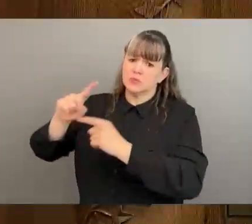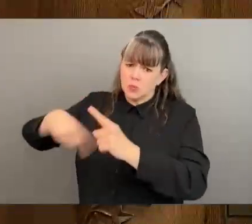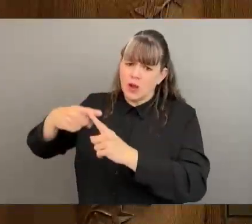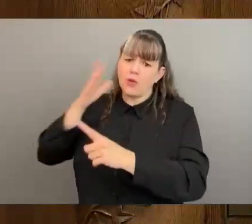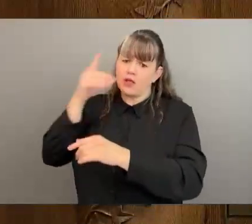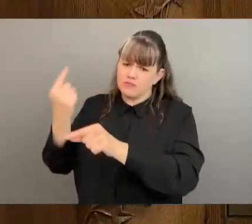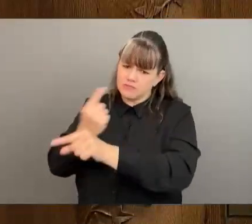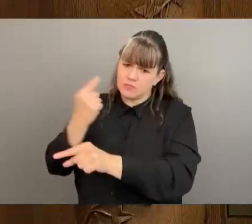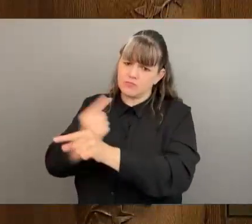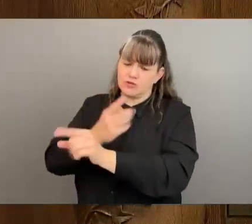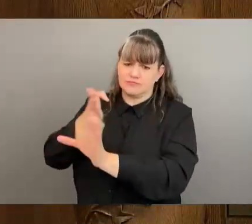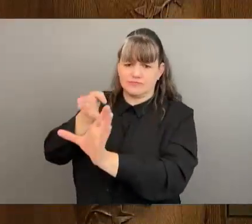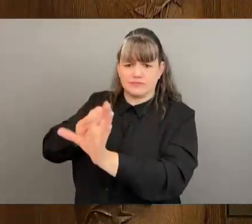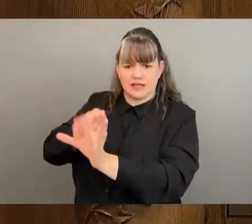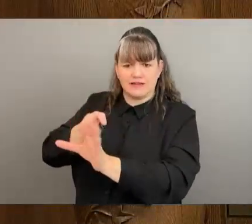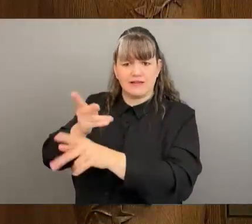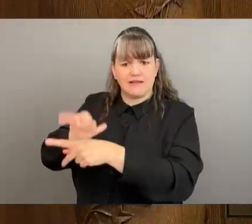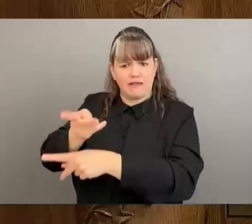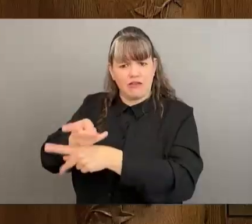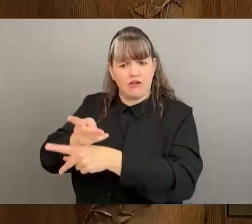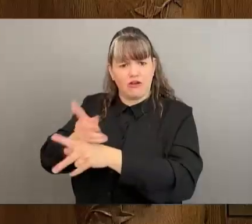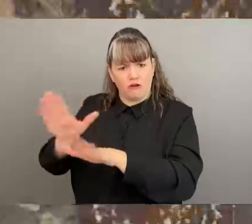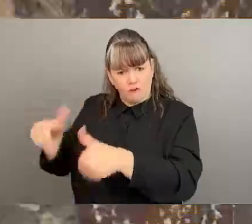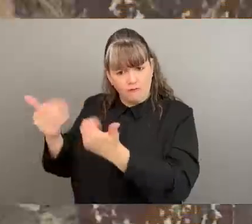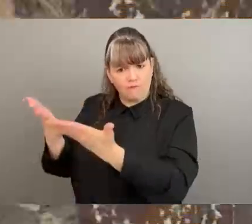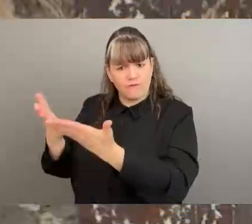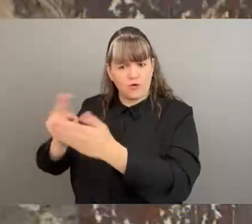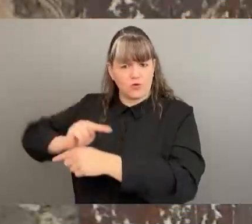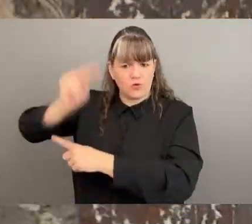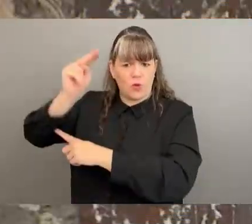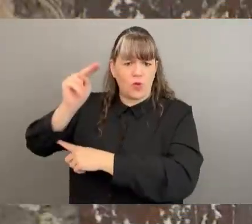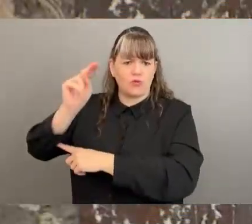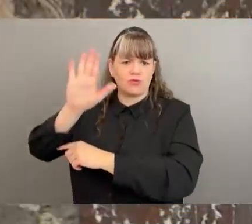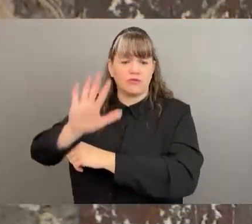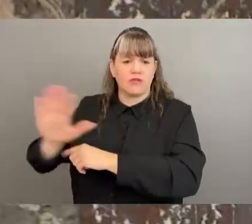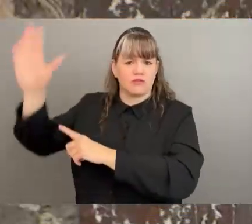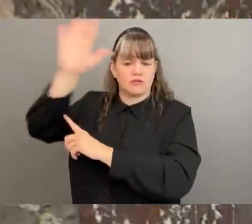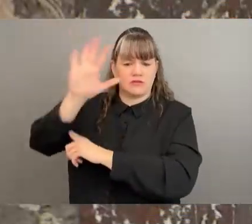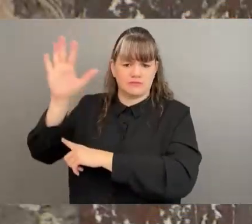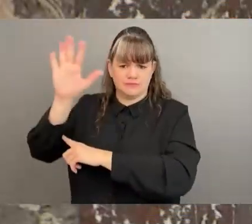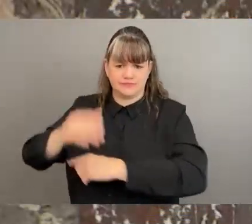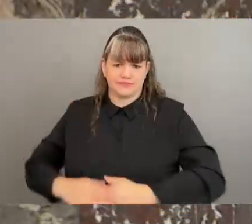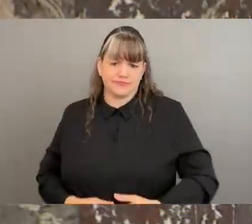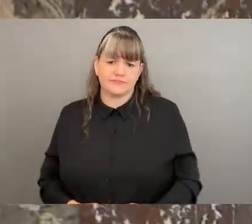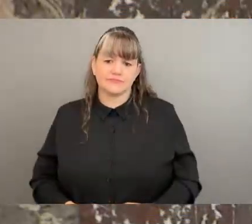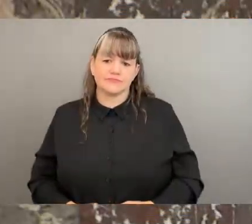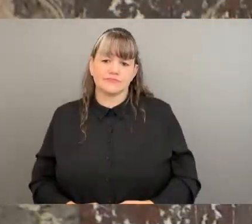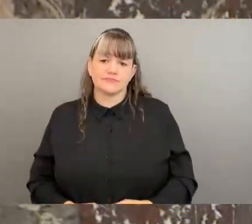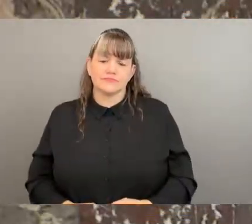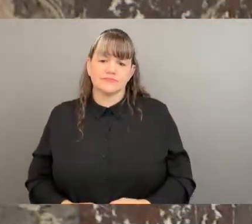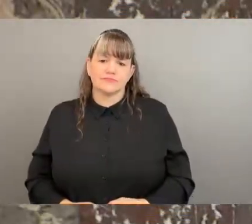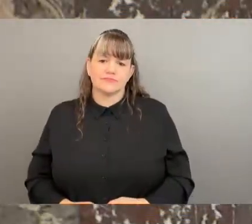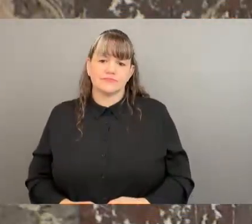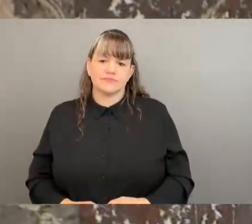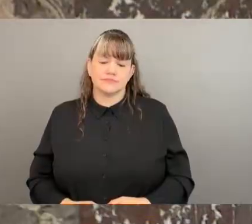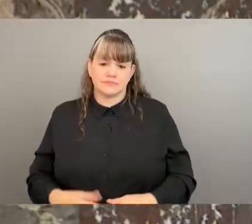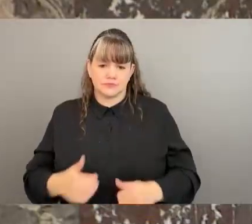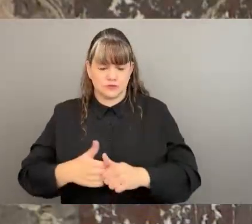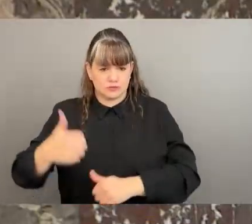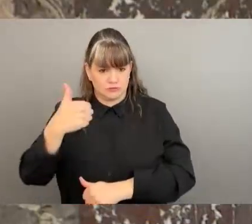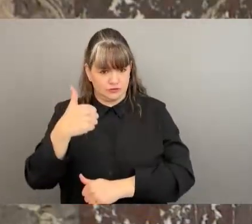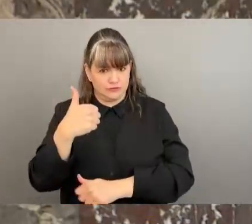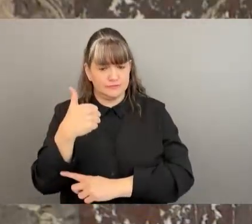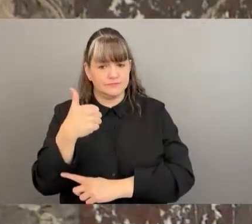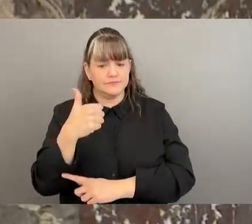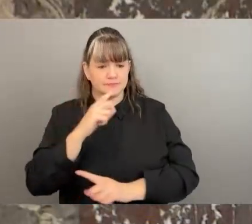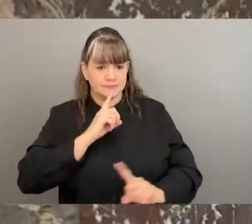Premier. Thank you, Honourable Speaker, and thank you to the member for the question. Dr. Daniel Vigo, as Special Advisor to the province, has been meeting